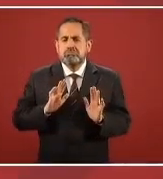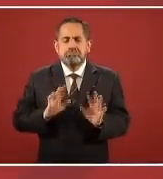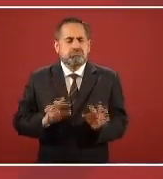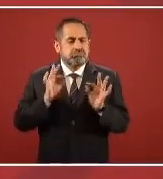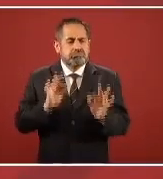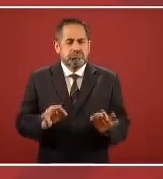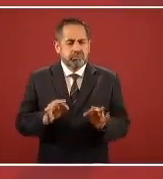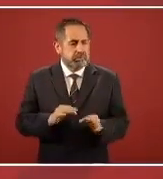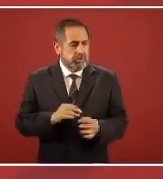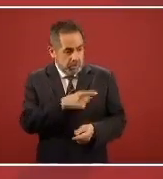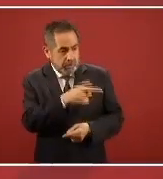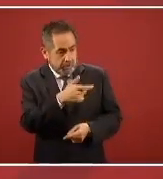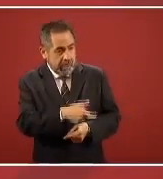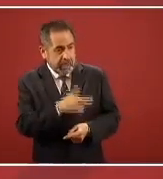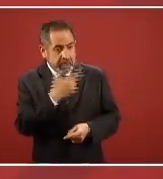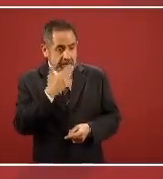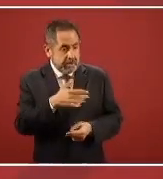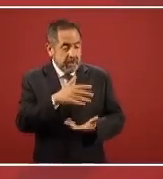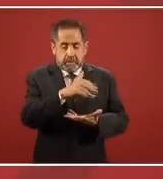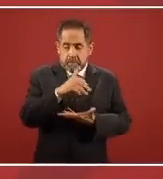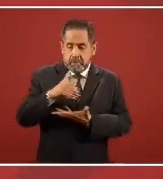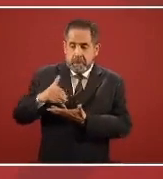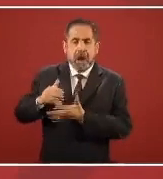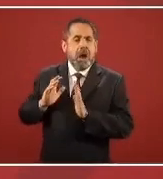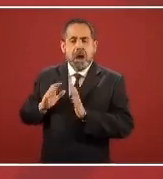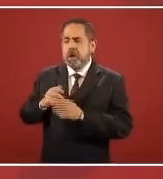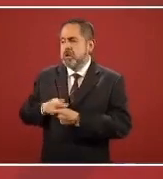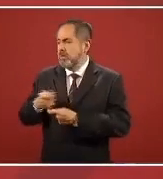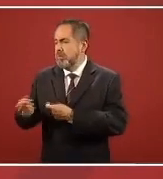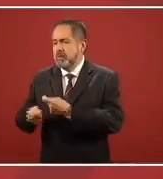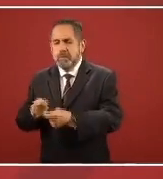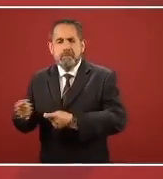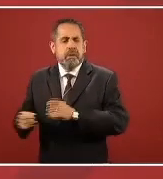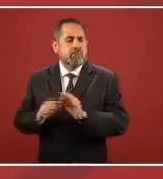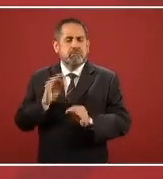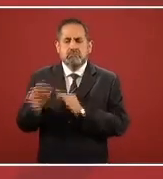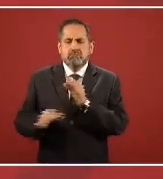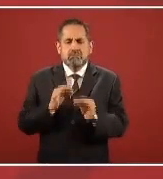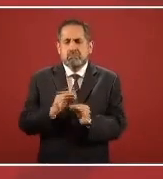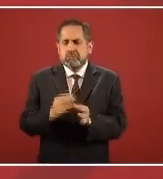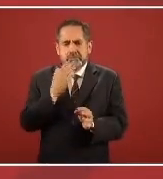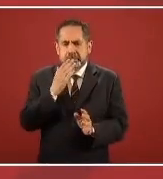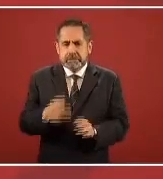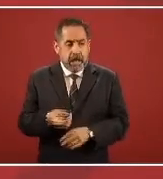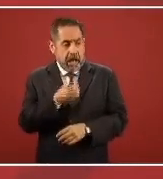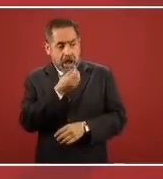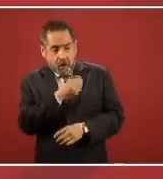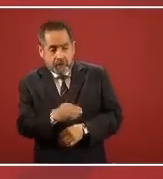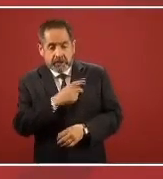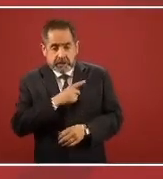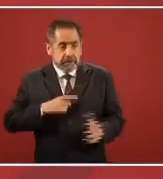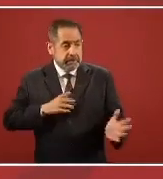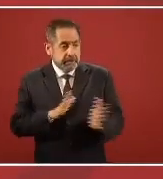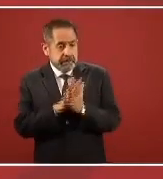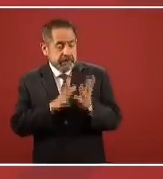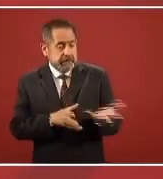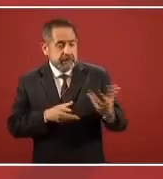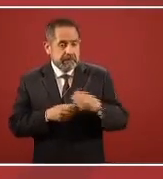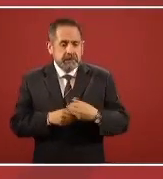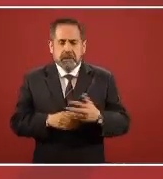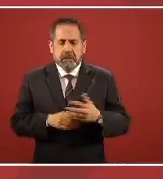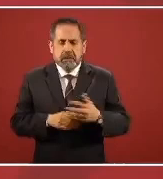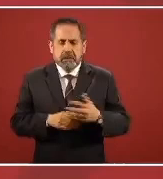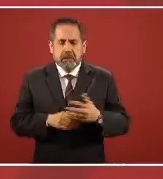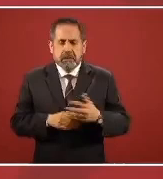tiene presupuesto para atender las demandas de los ciudadanos. Pero además de